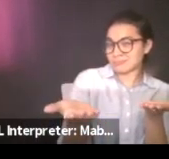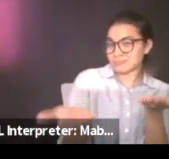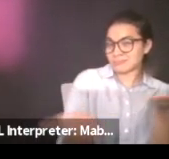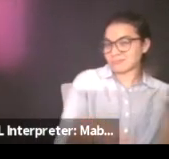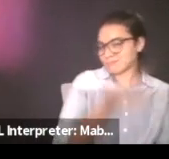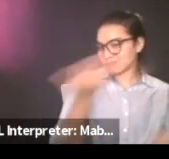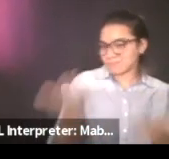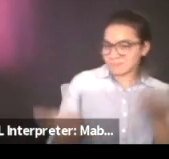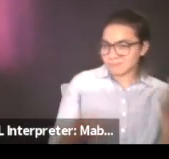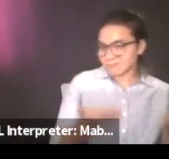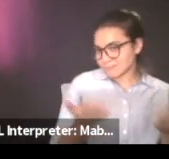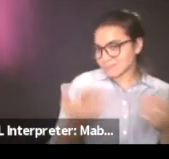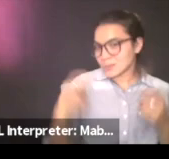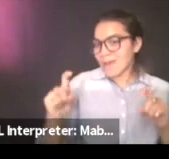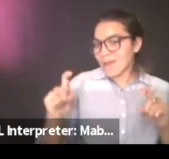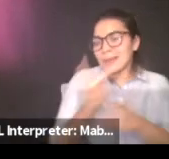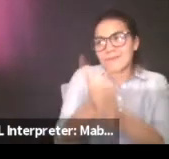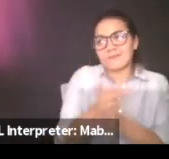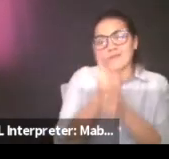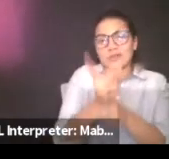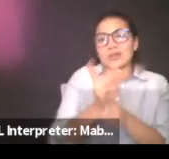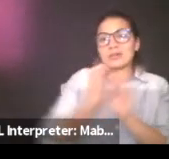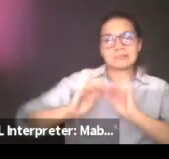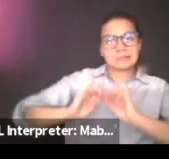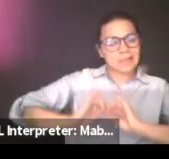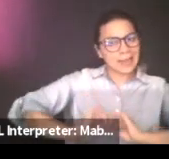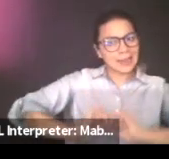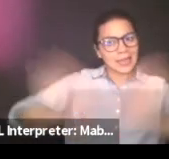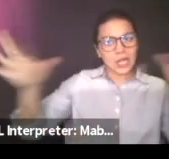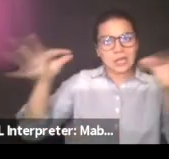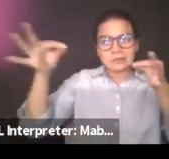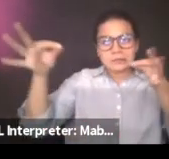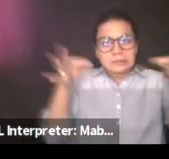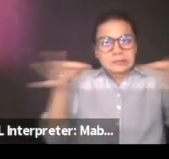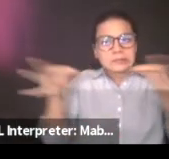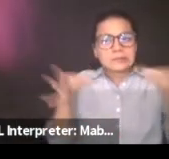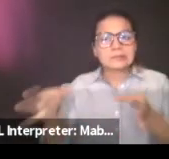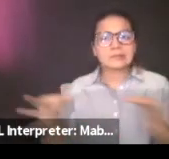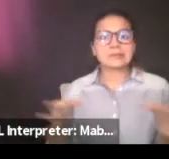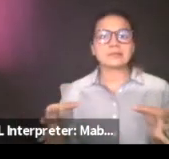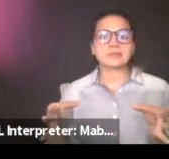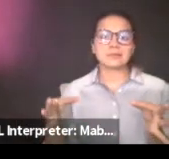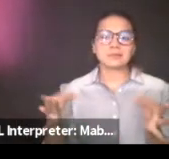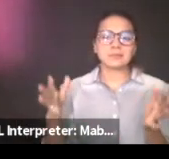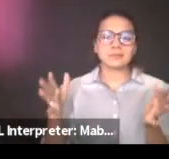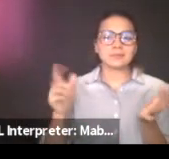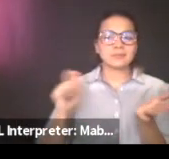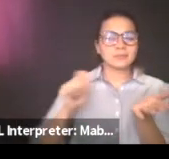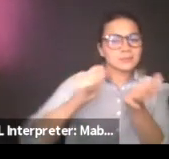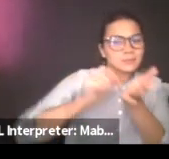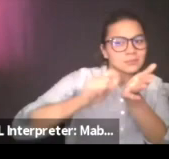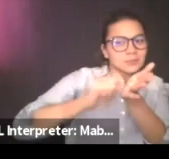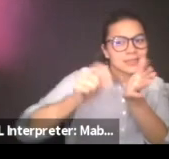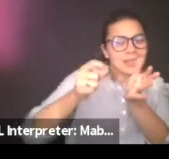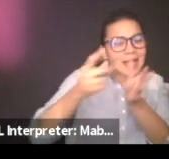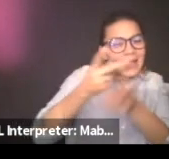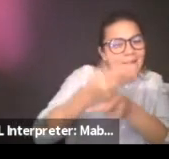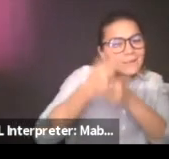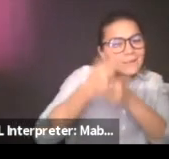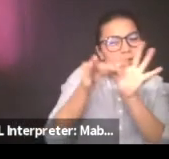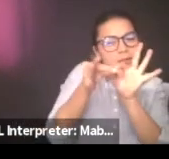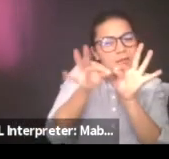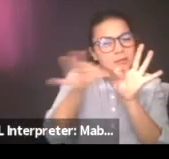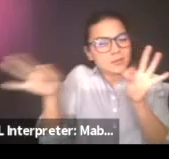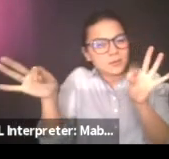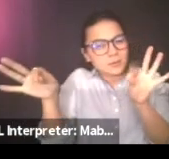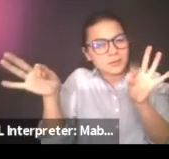very explicit and have things in writing about where our line is drawn, right? So that is